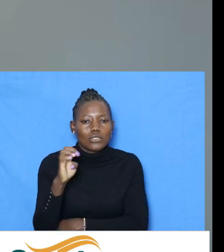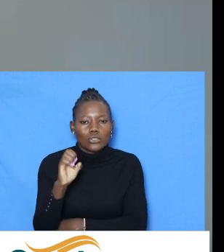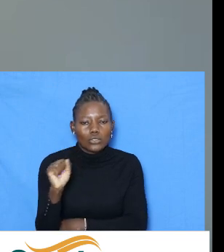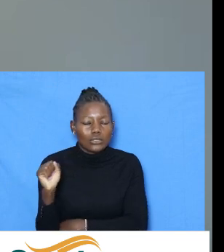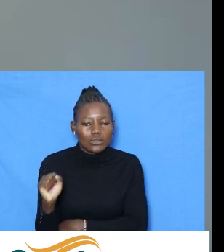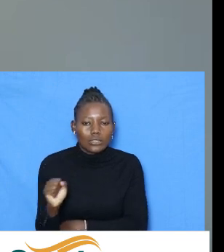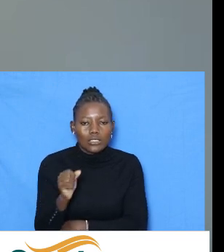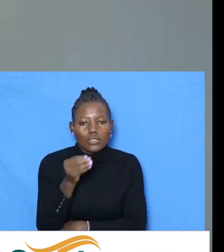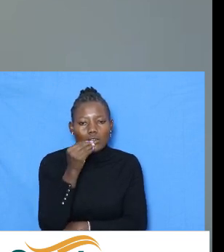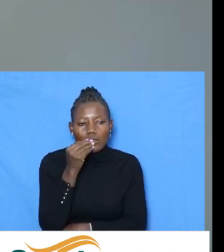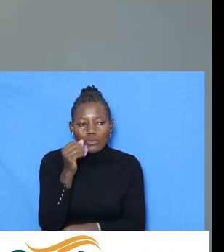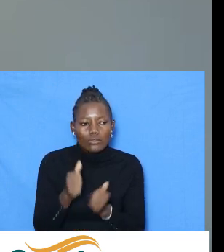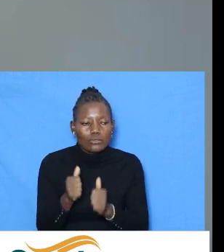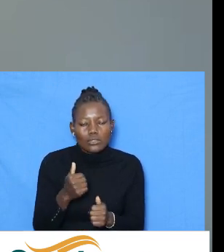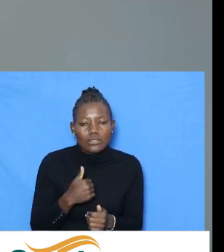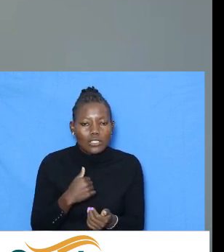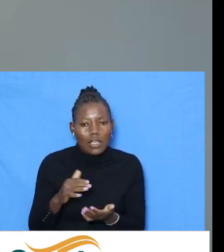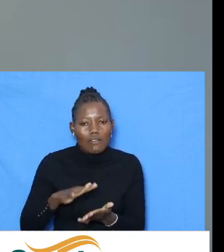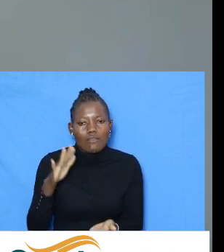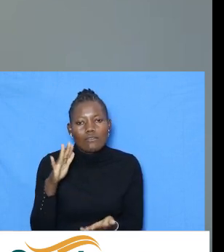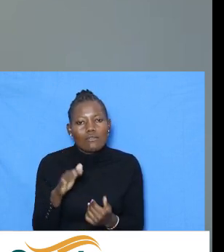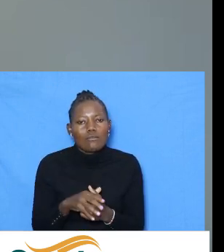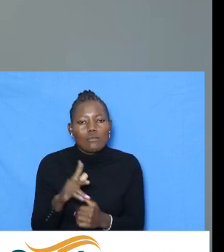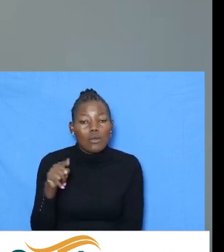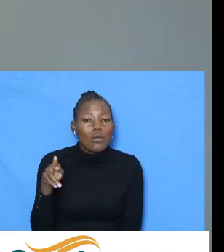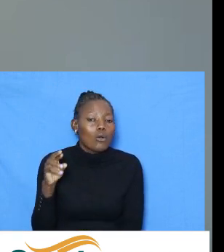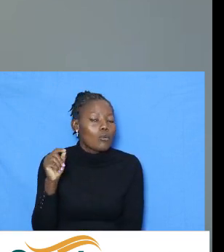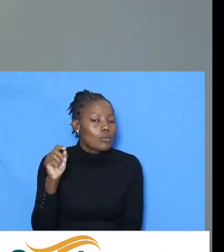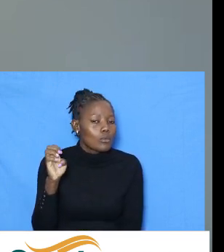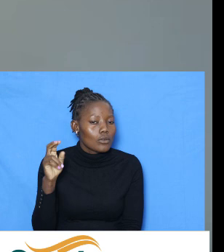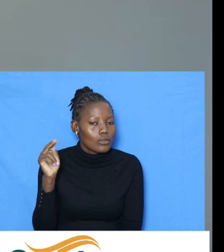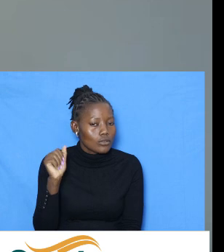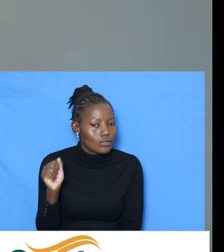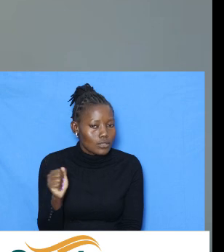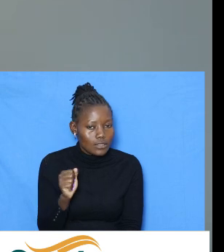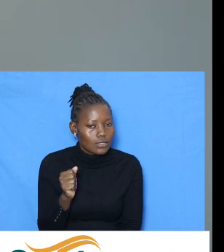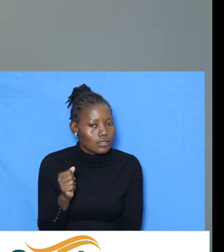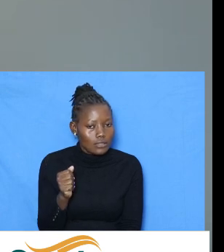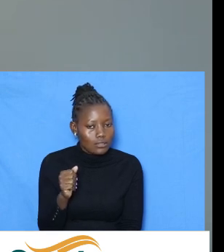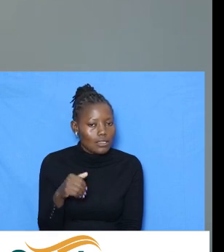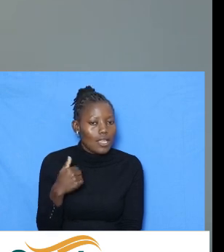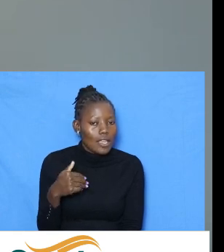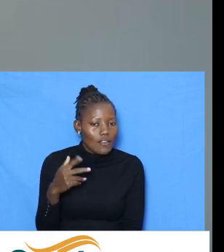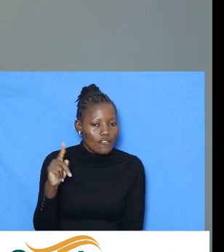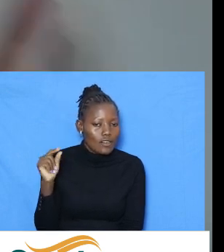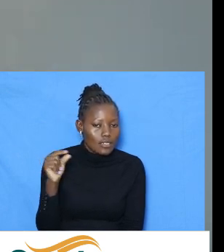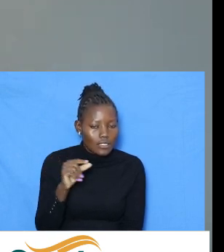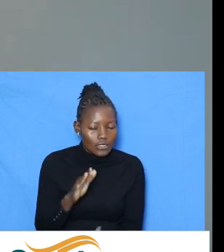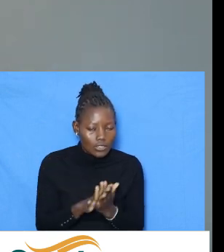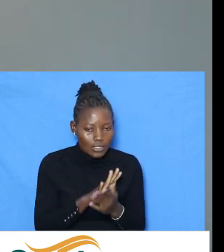food which contains more proteins per kilogram than all